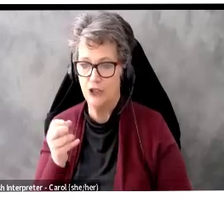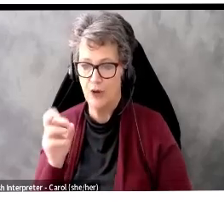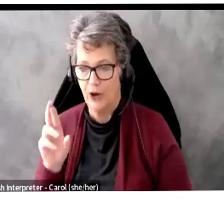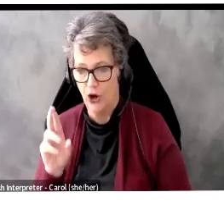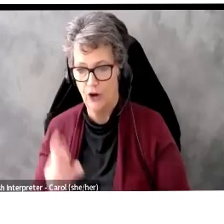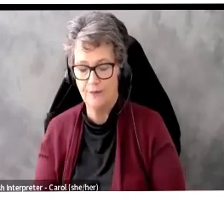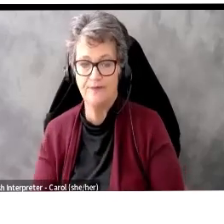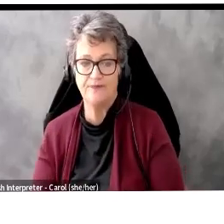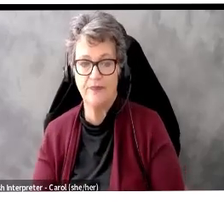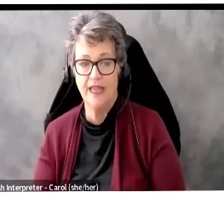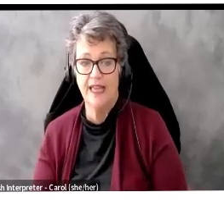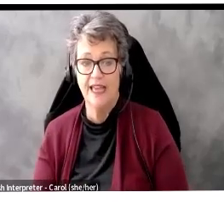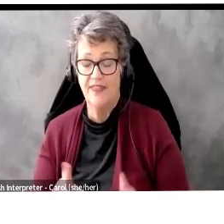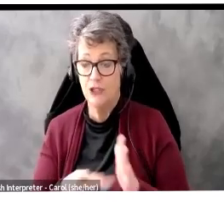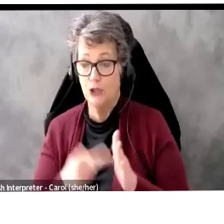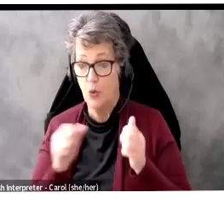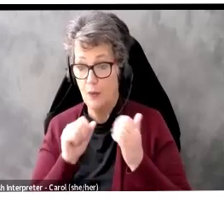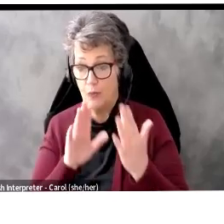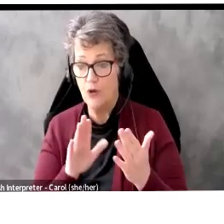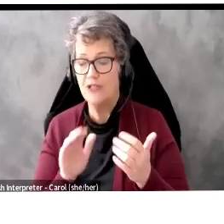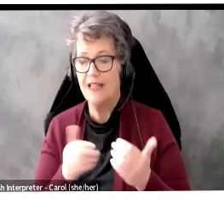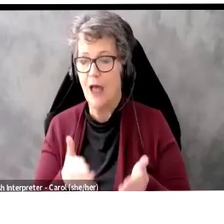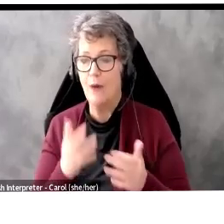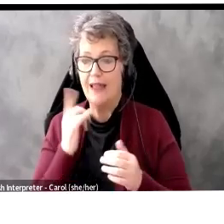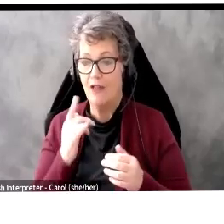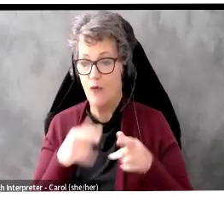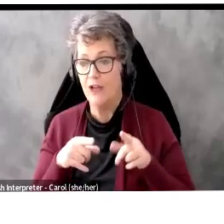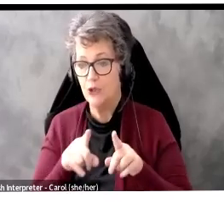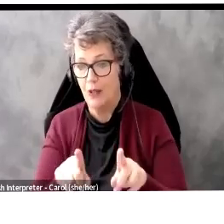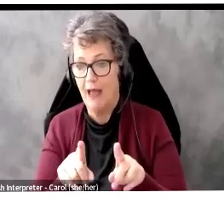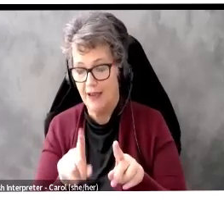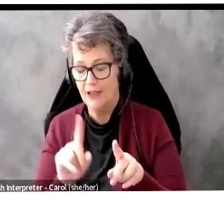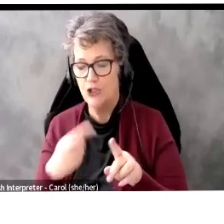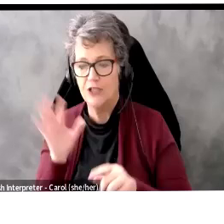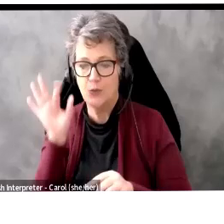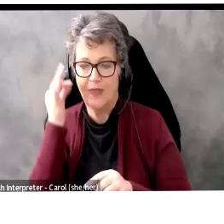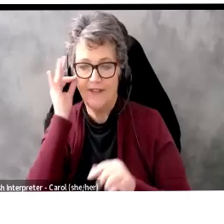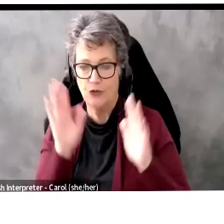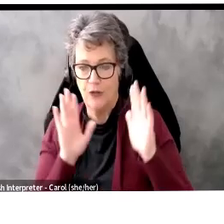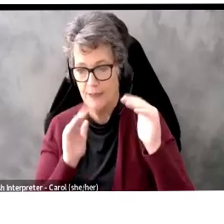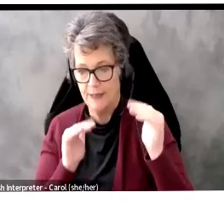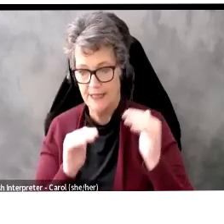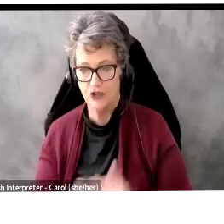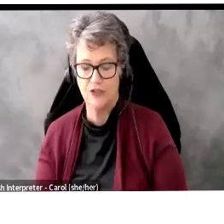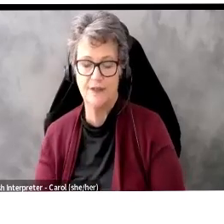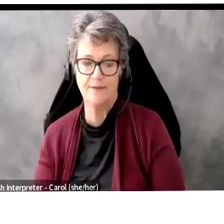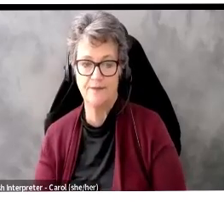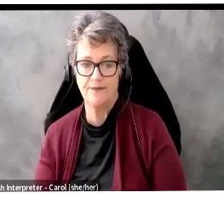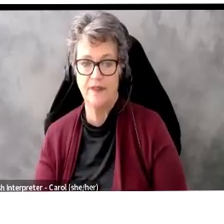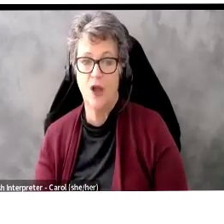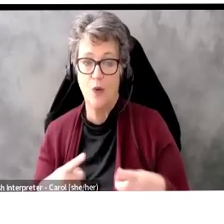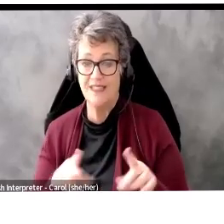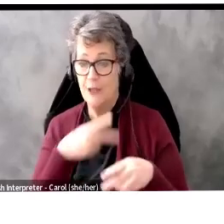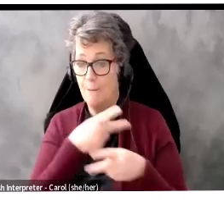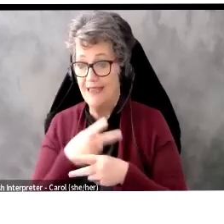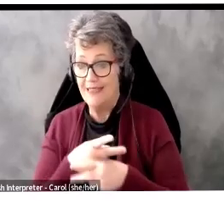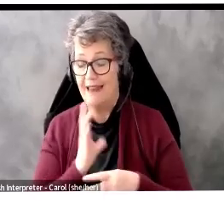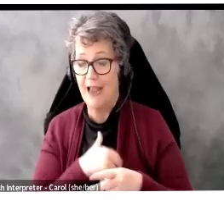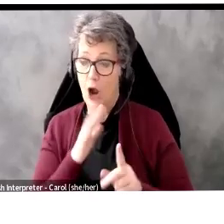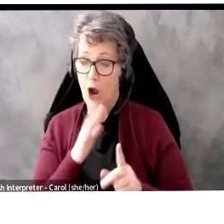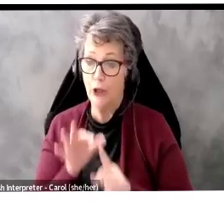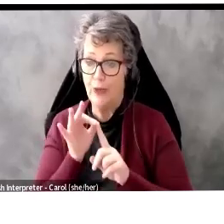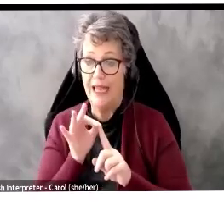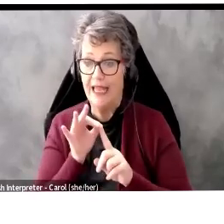This dual approach is allowing California to align again just with federal expectations while still maintaining our